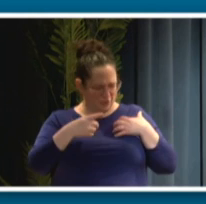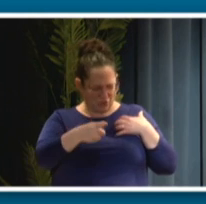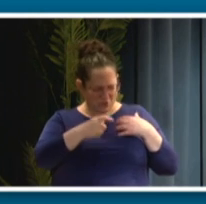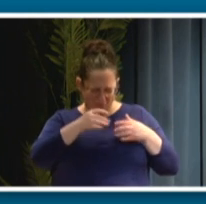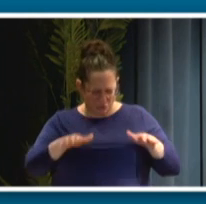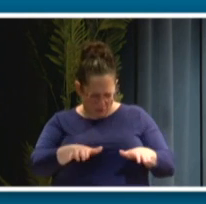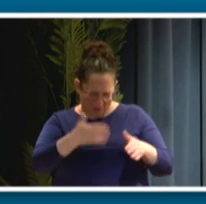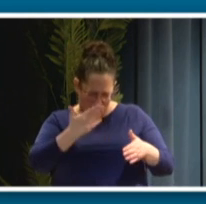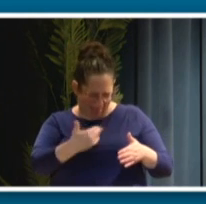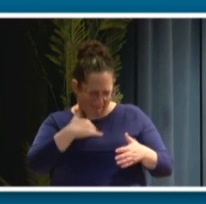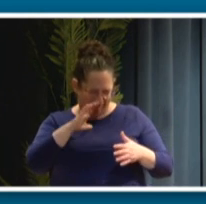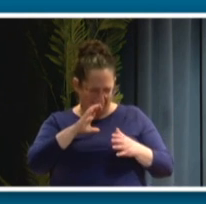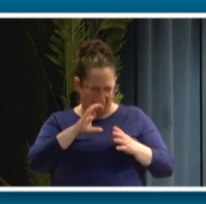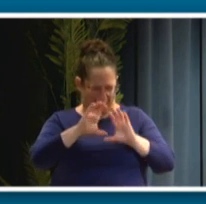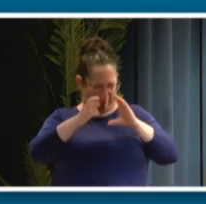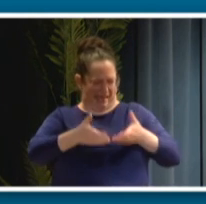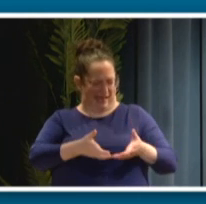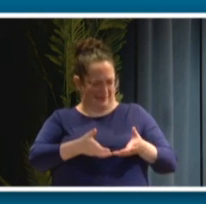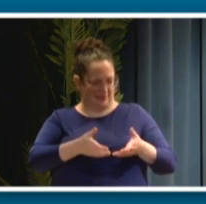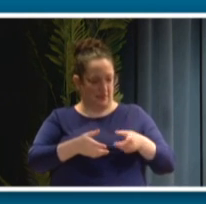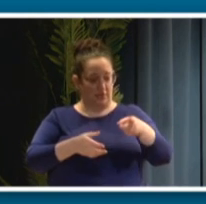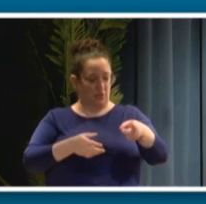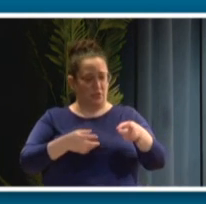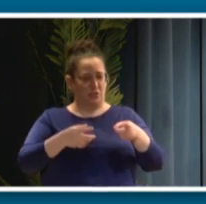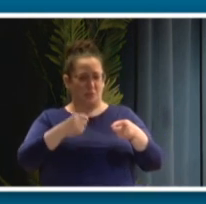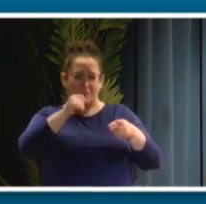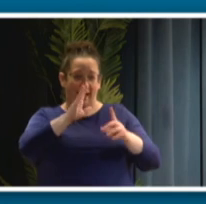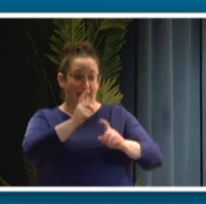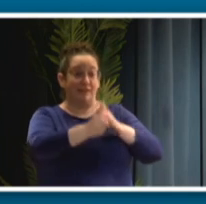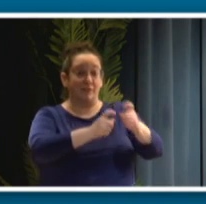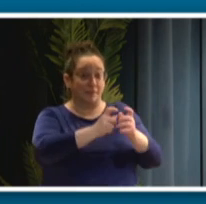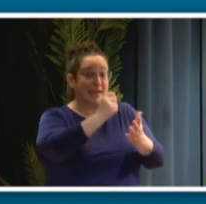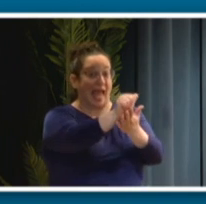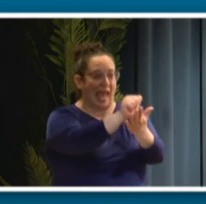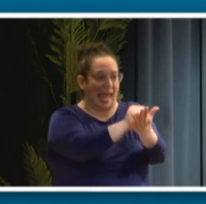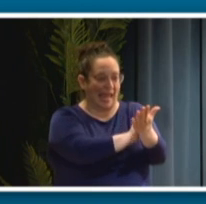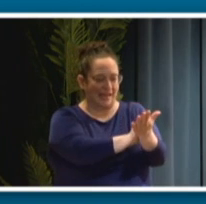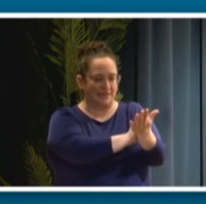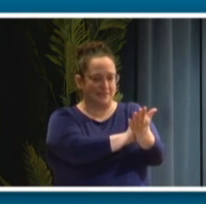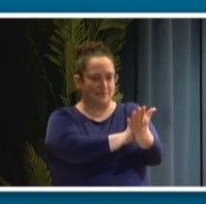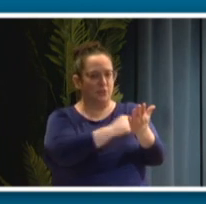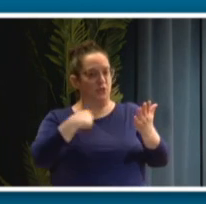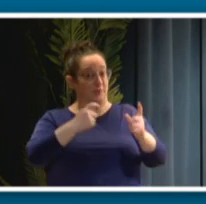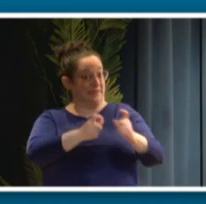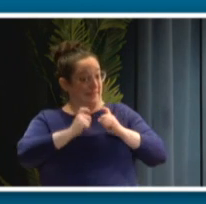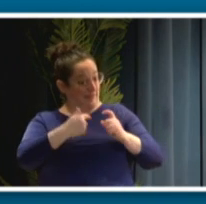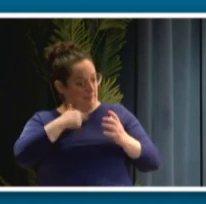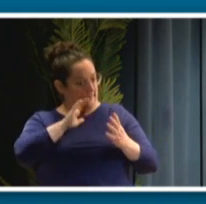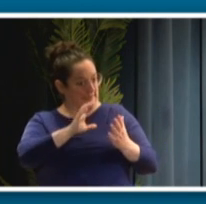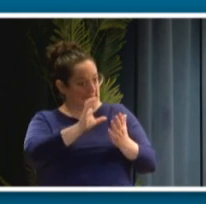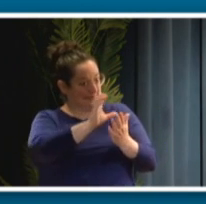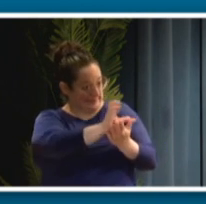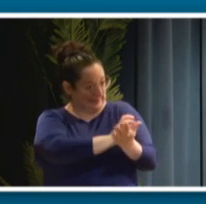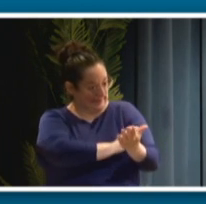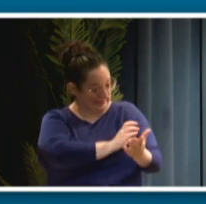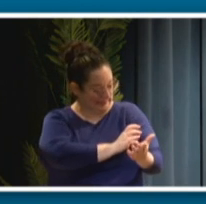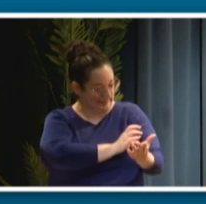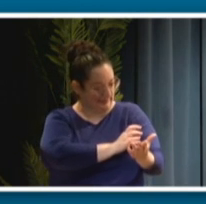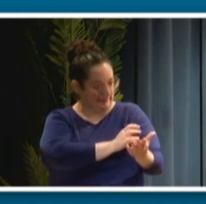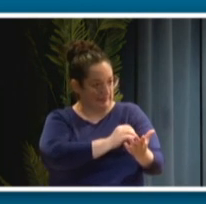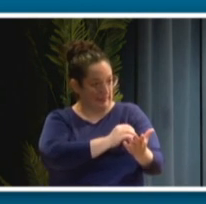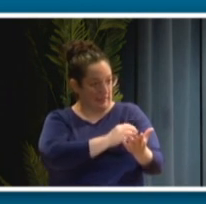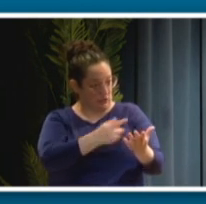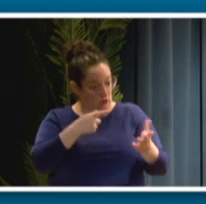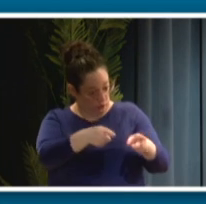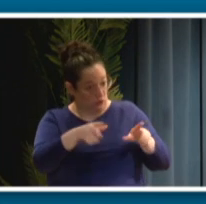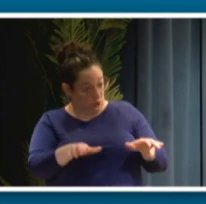it's not like she was giving me A's and saying, like, you're killing it, kid. Right. She was giving me C's. But she could see your potential, and she could see that your talent, and